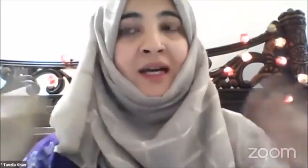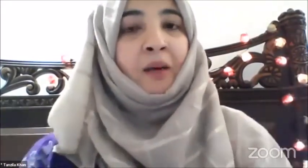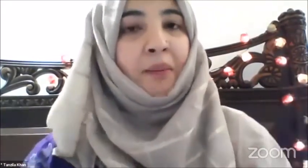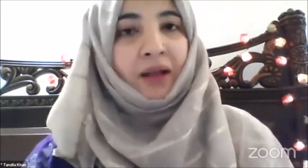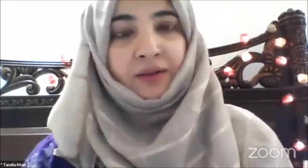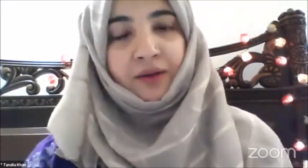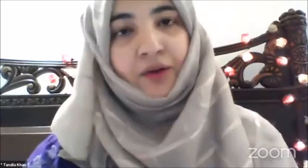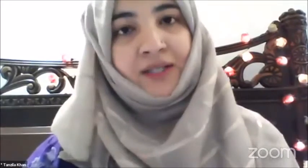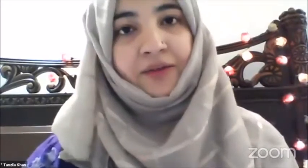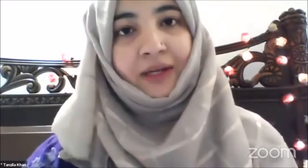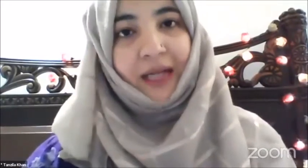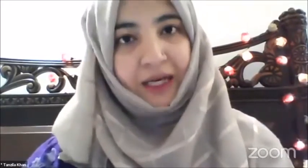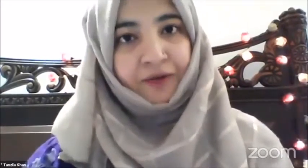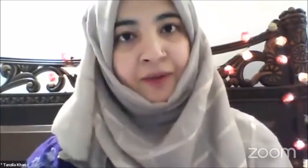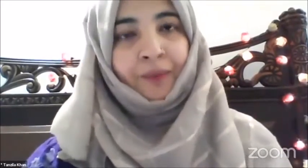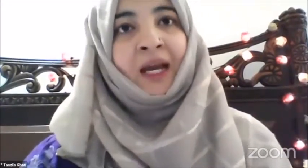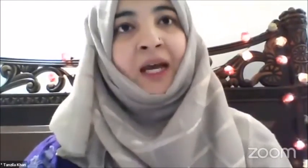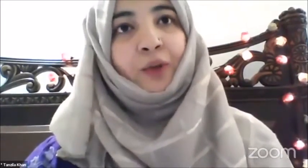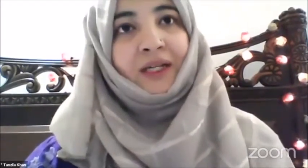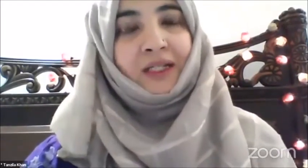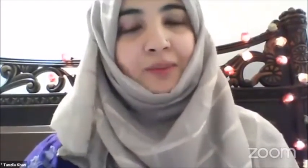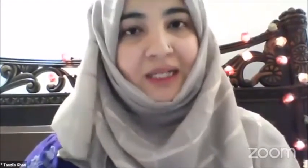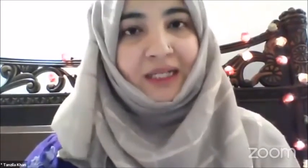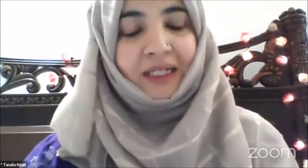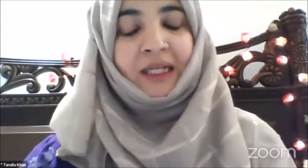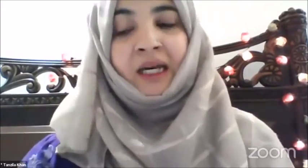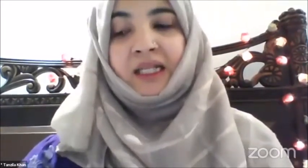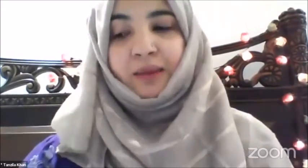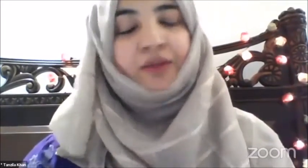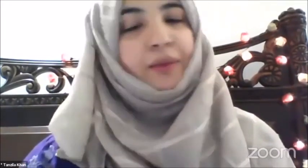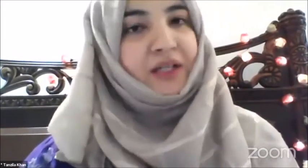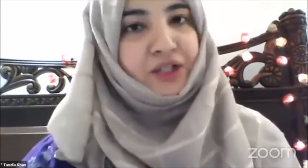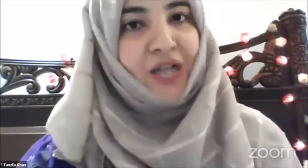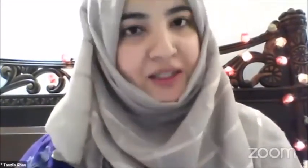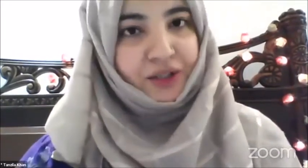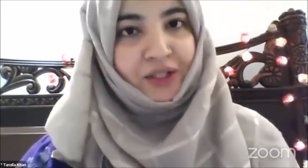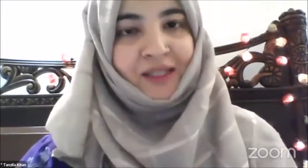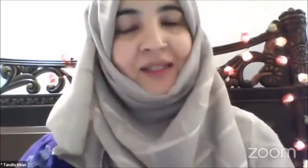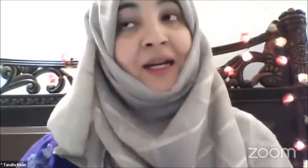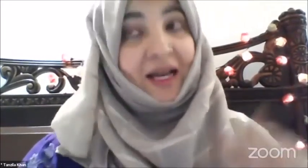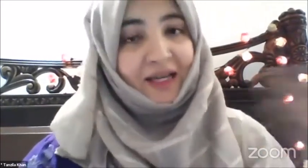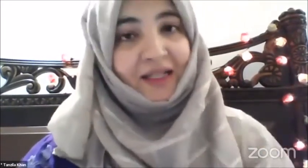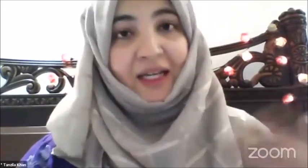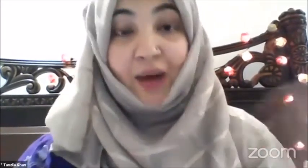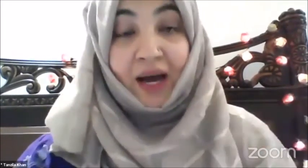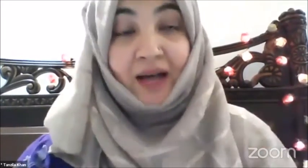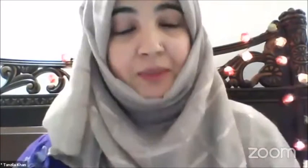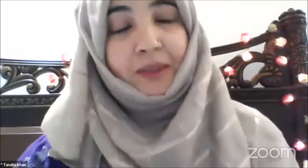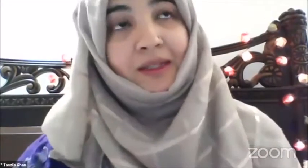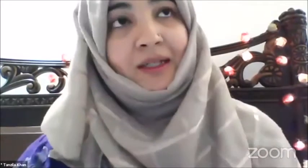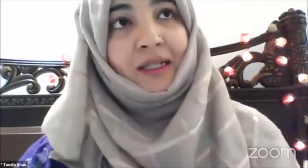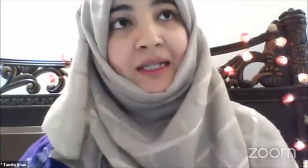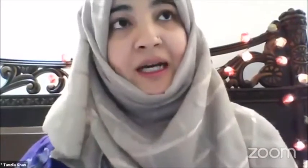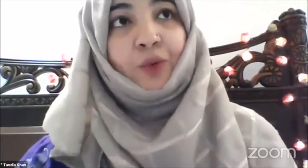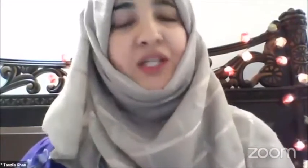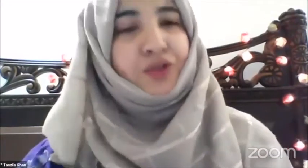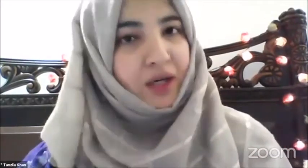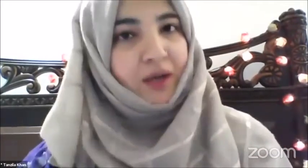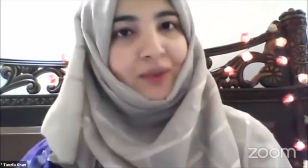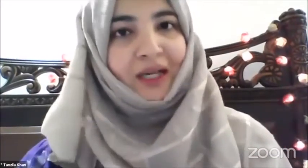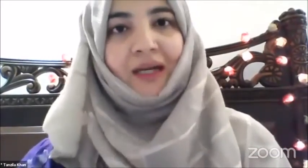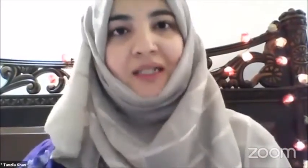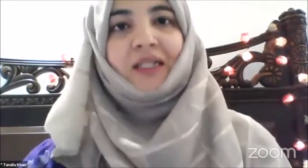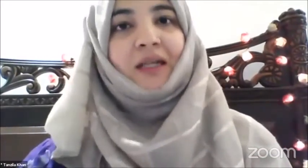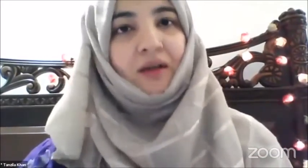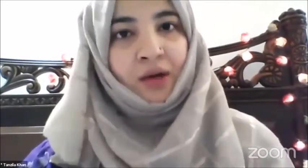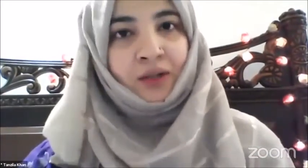hence set a pathway for yourself in life. And with disability, some of the major challenges that I can tell you as a person is that we struggle